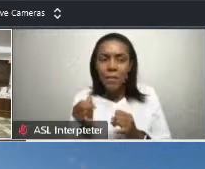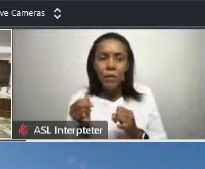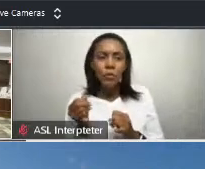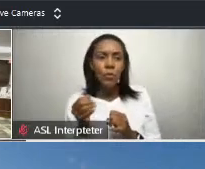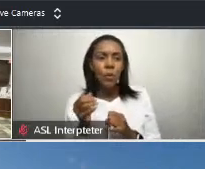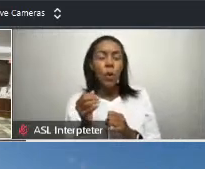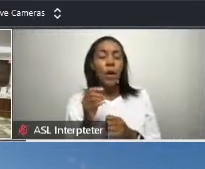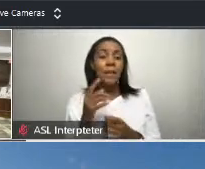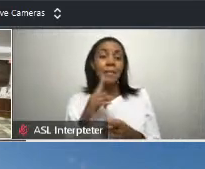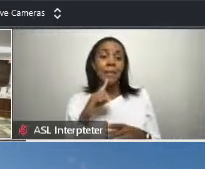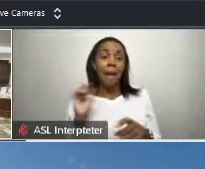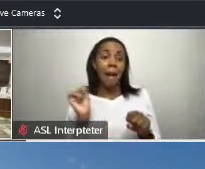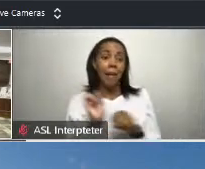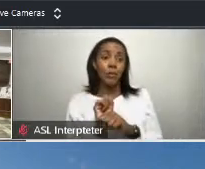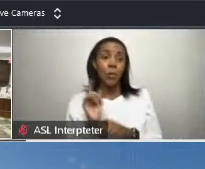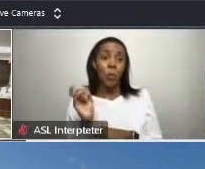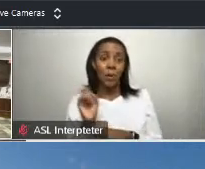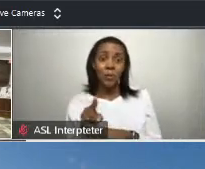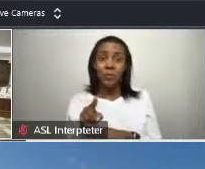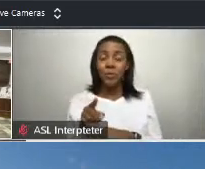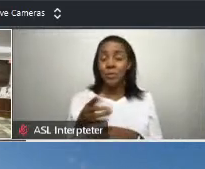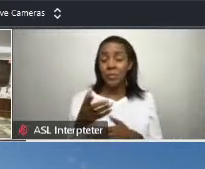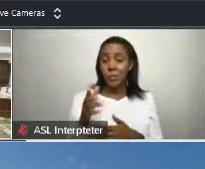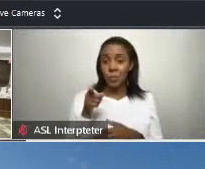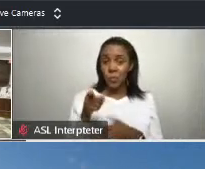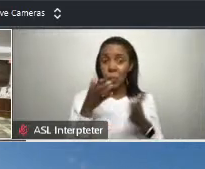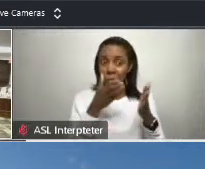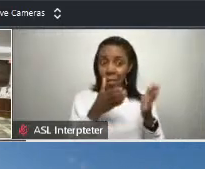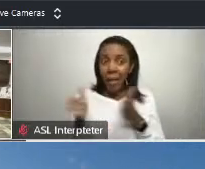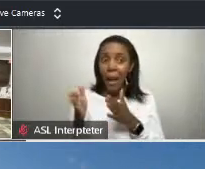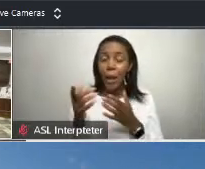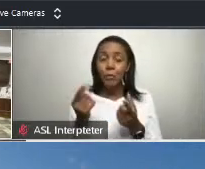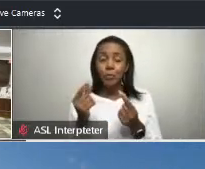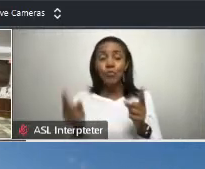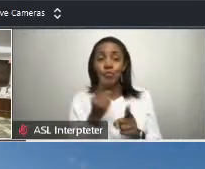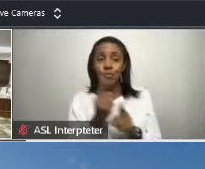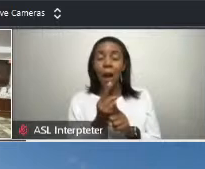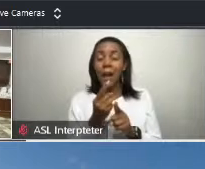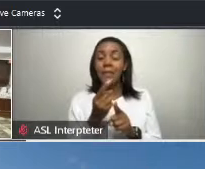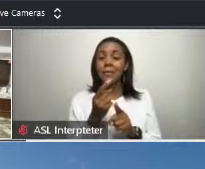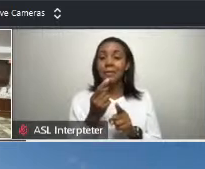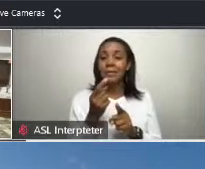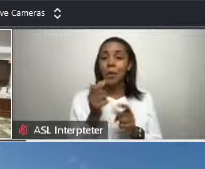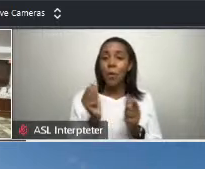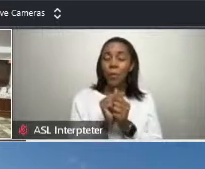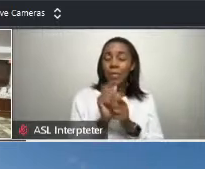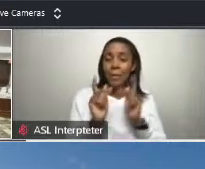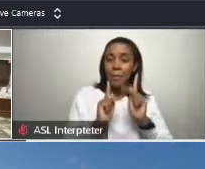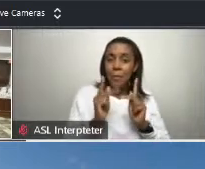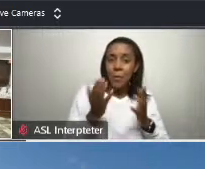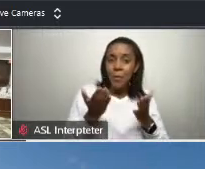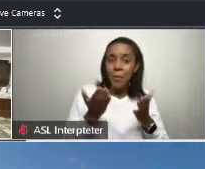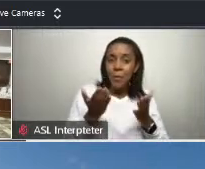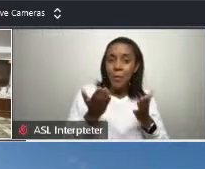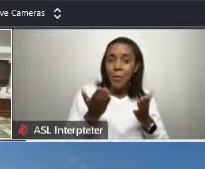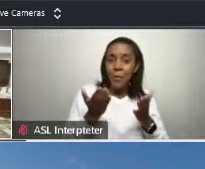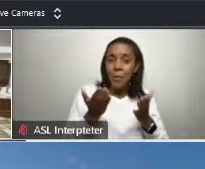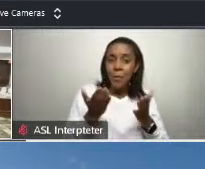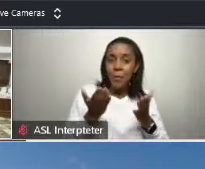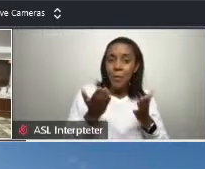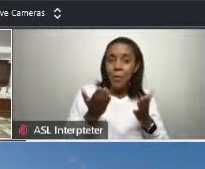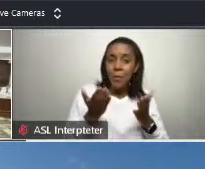to ask them a question. You know, do you plan on doing right by the folks in the city of Memphis and those who, if